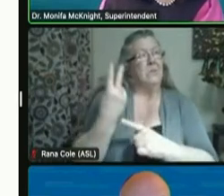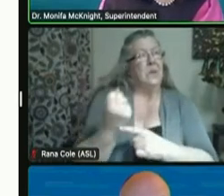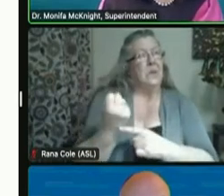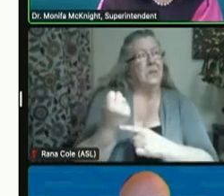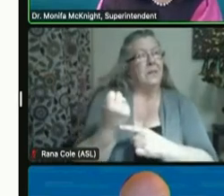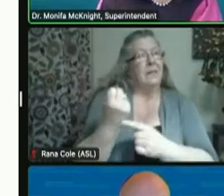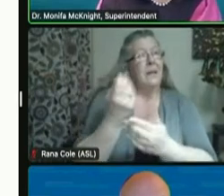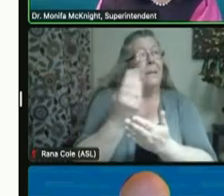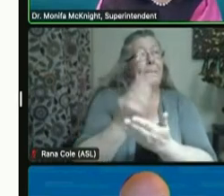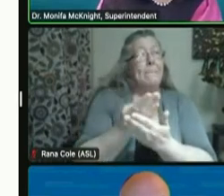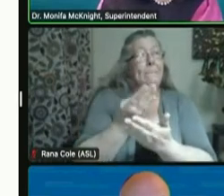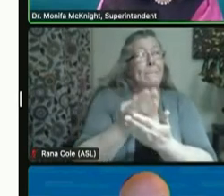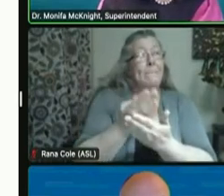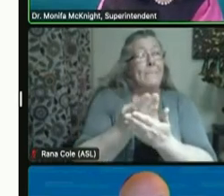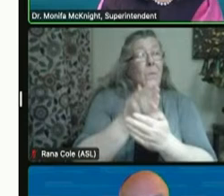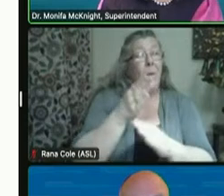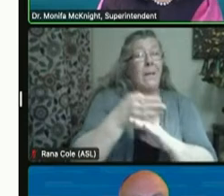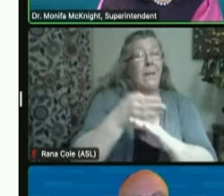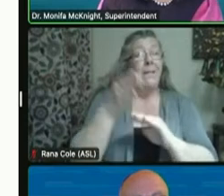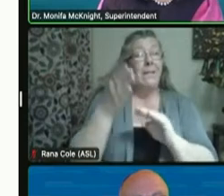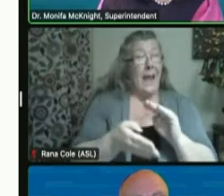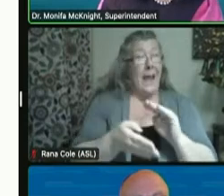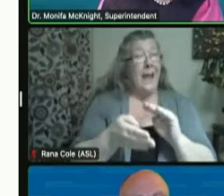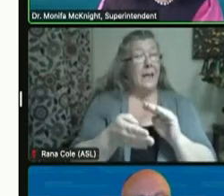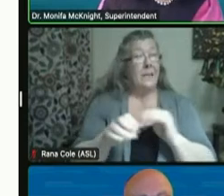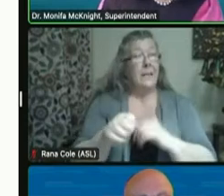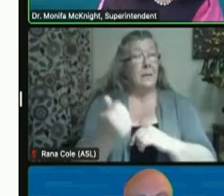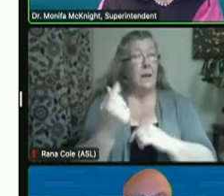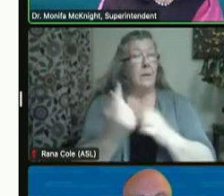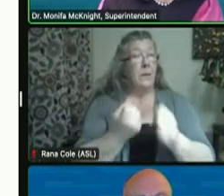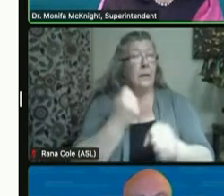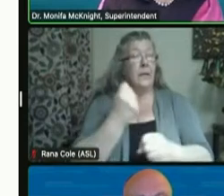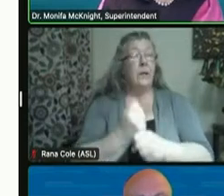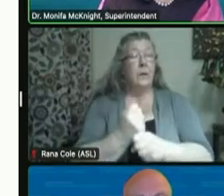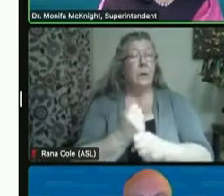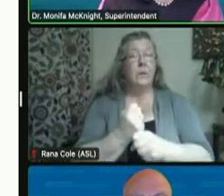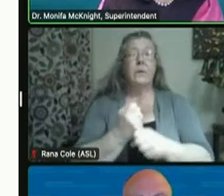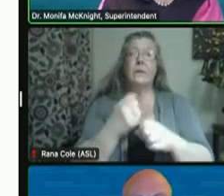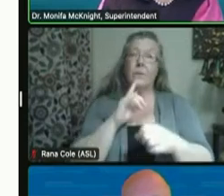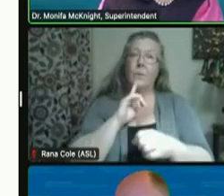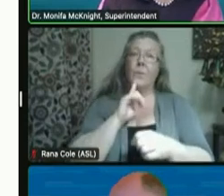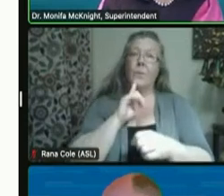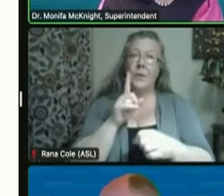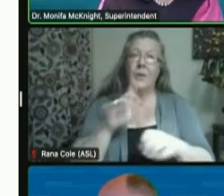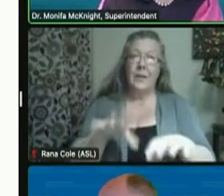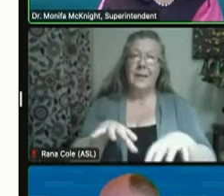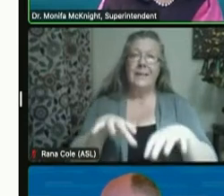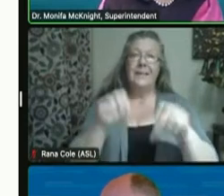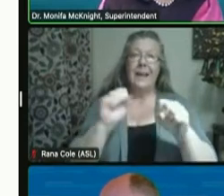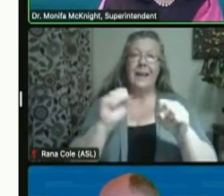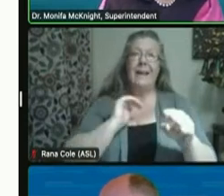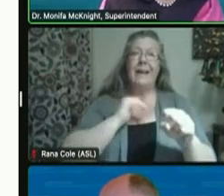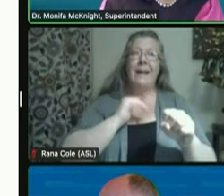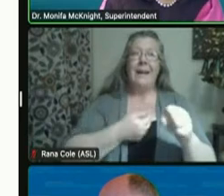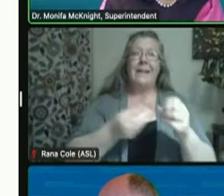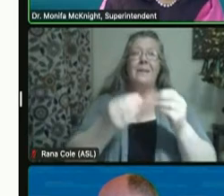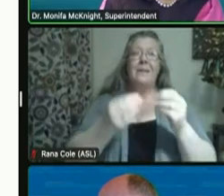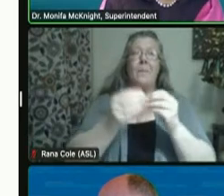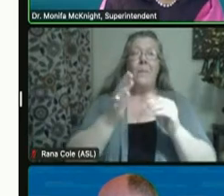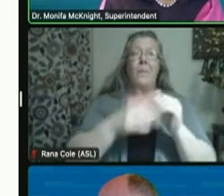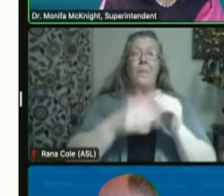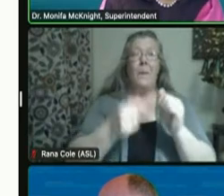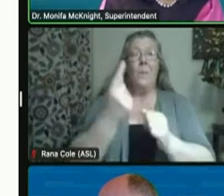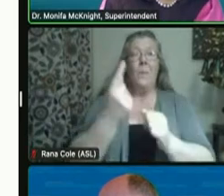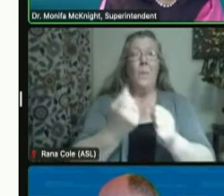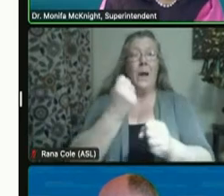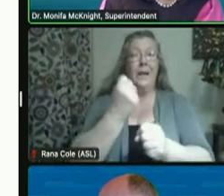know that while this funding is ending in another year, it's certainly going to take us more than a year to recover from the impact of all